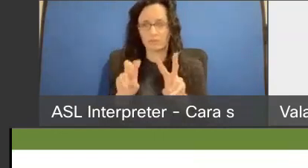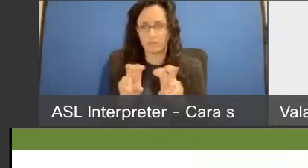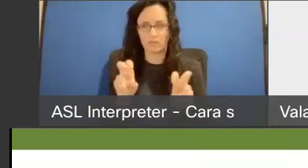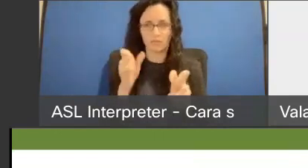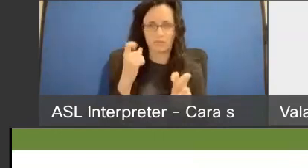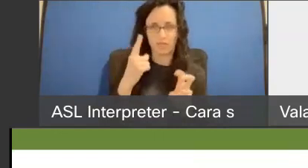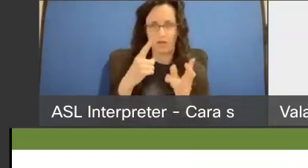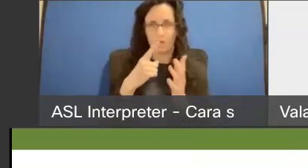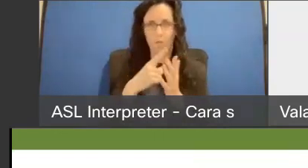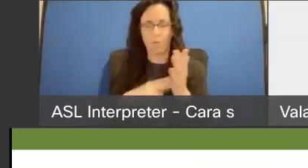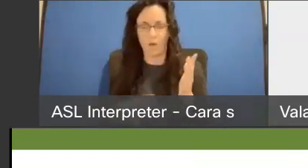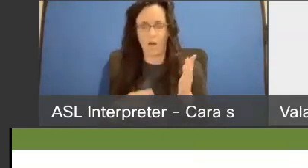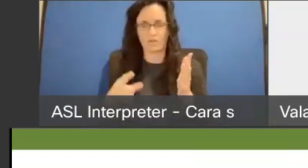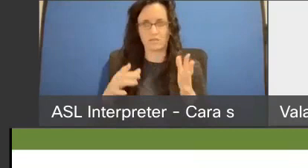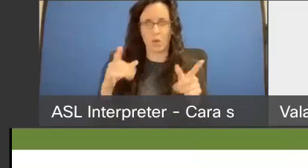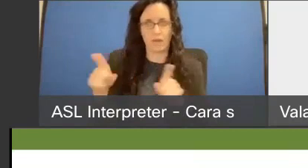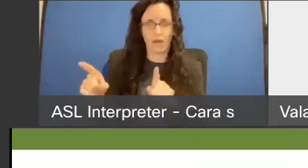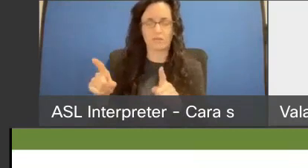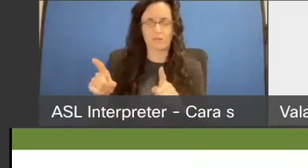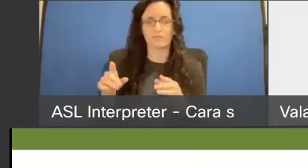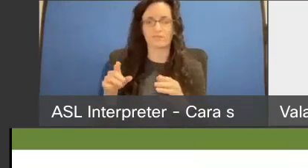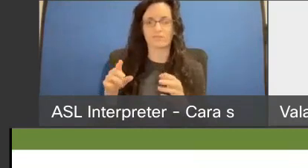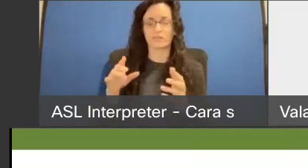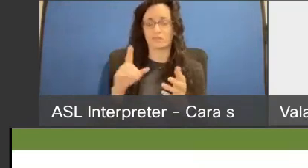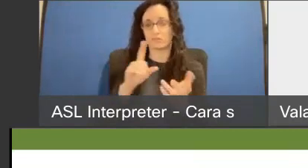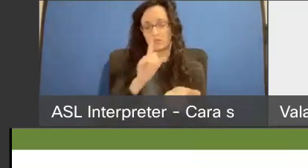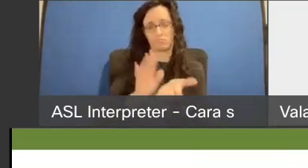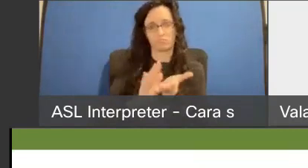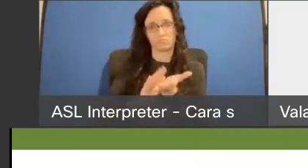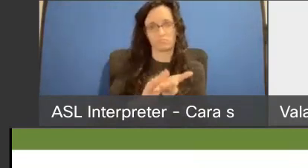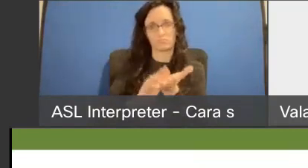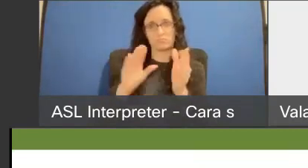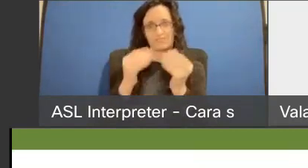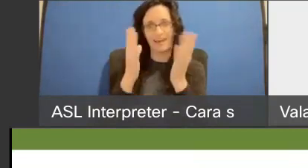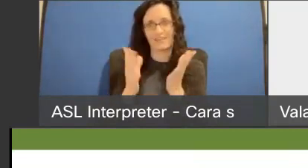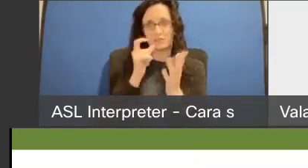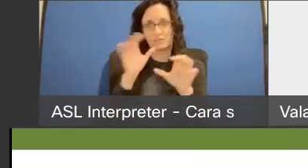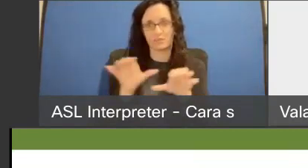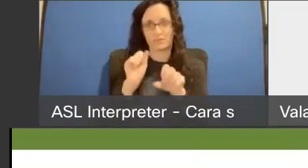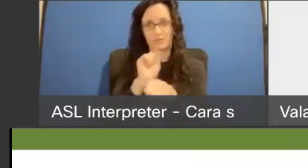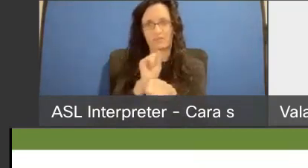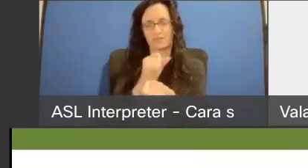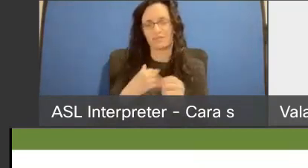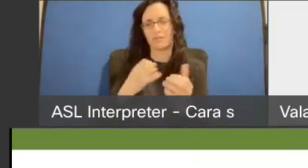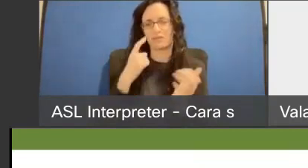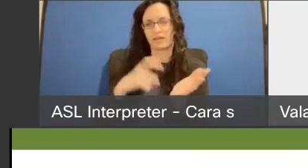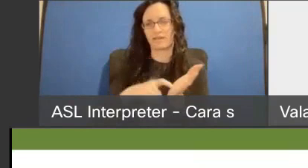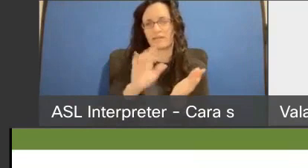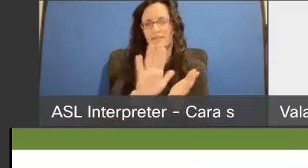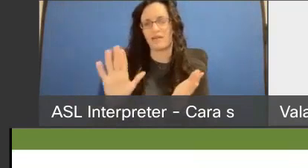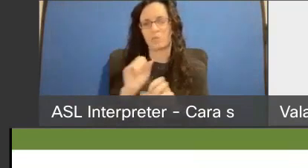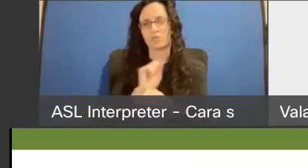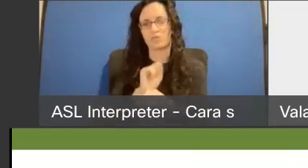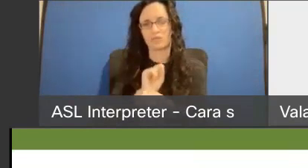speaks to the work that the providers are doing out there. So I just wanted to draw attention to that, because I can